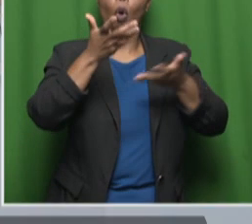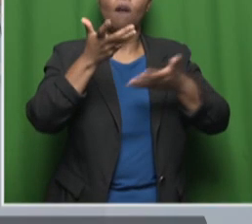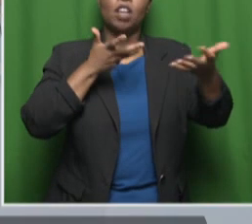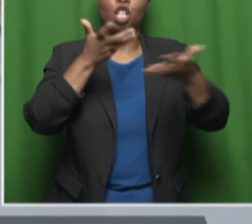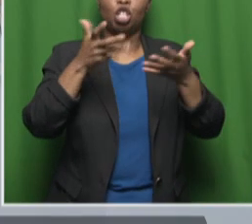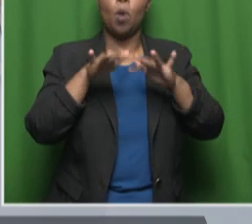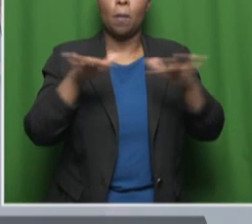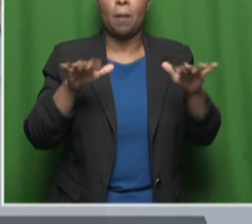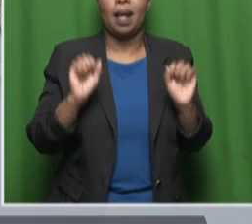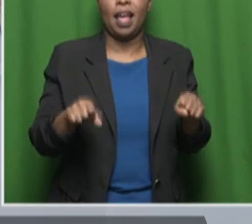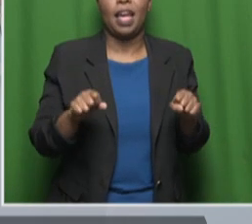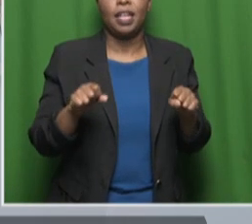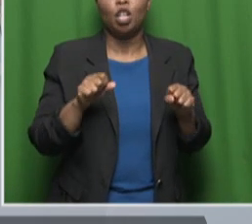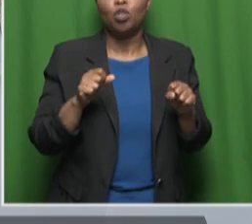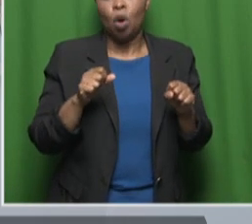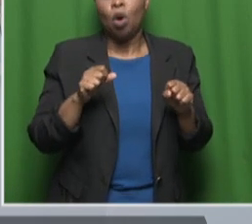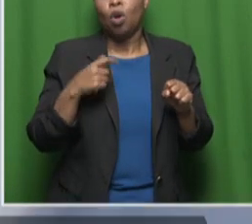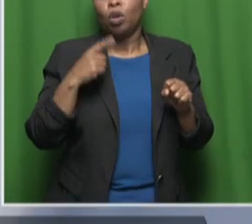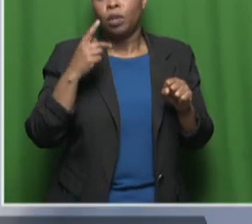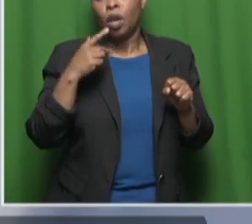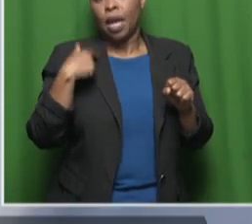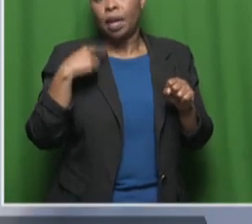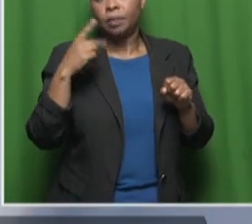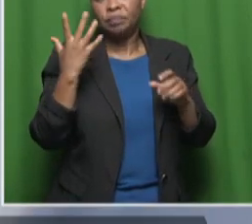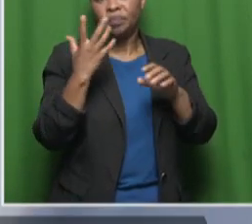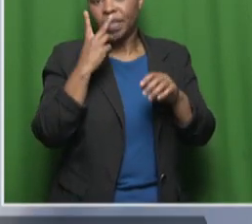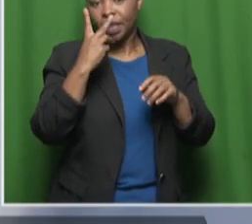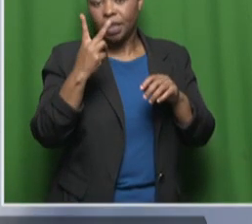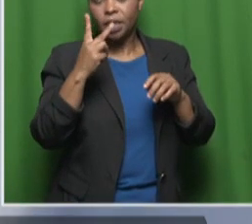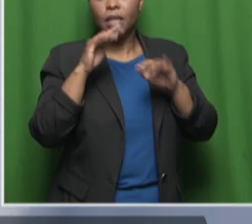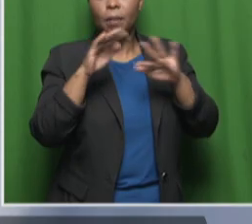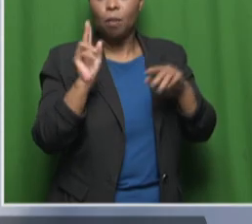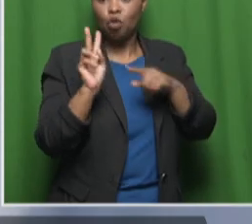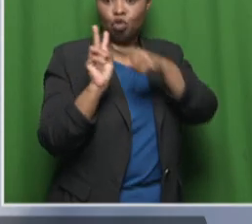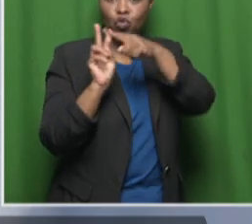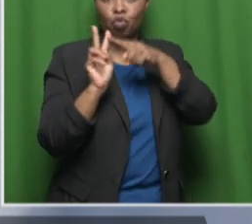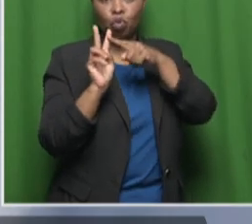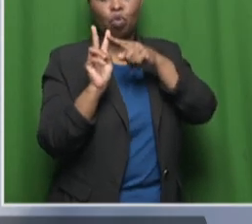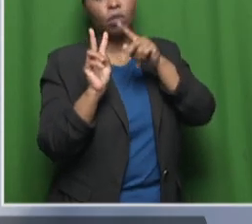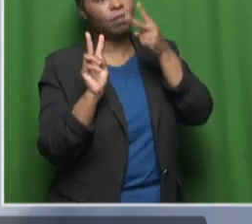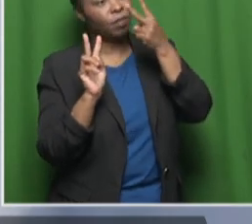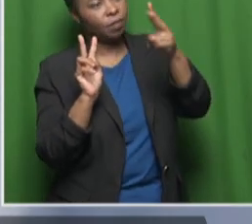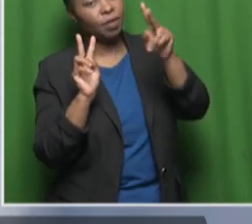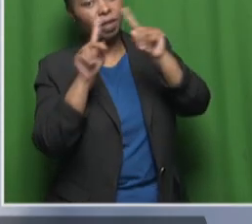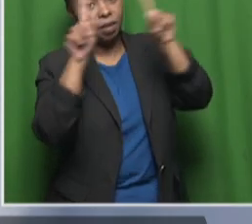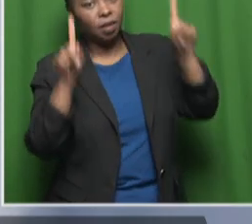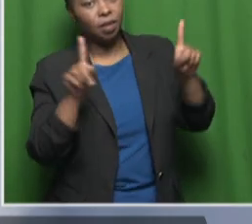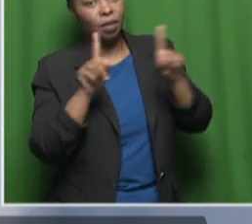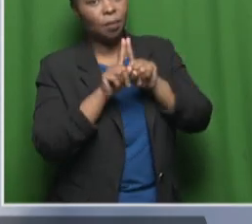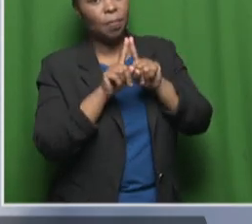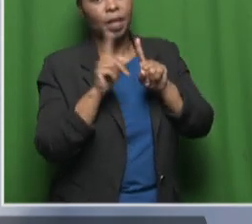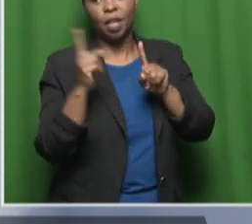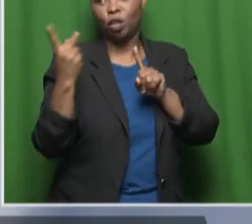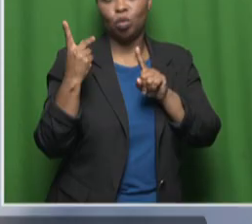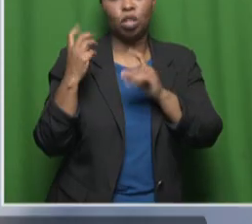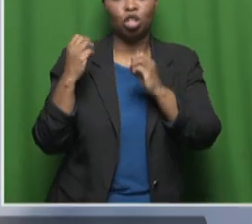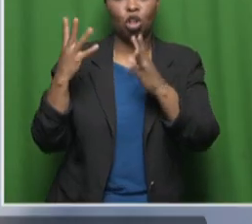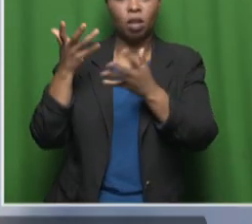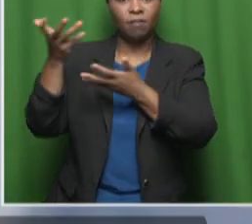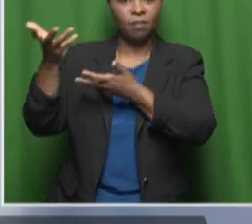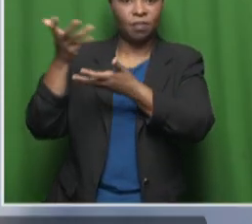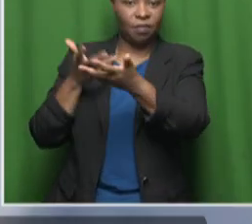very interesting that you find two strangers looking at the same piece and then start engaging in a conversation. So in terms of